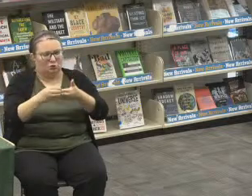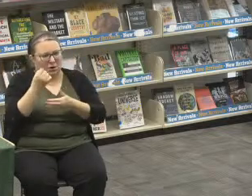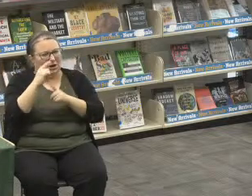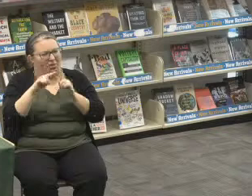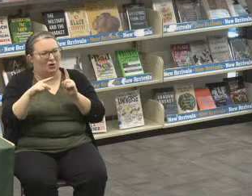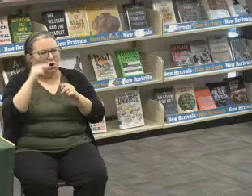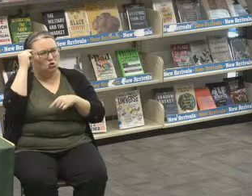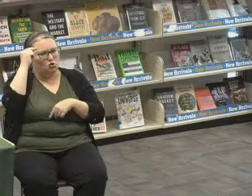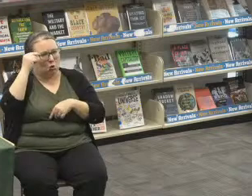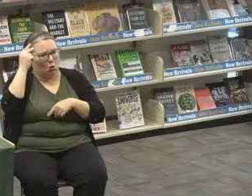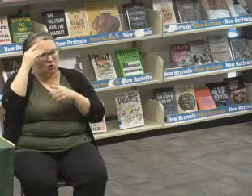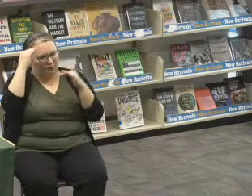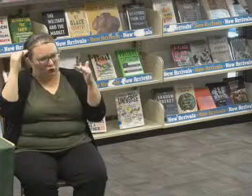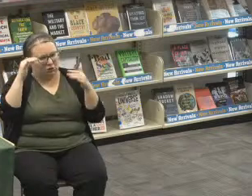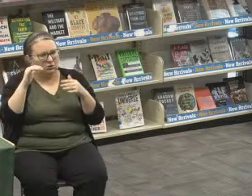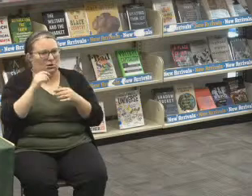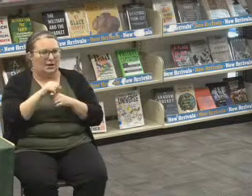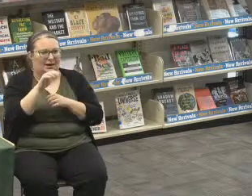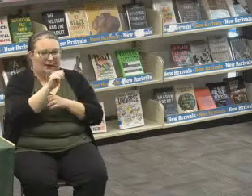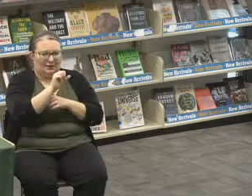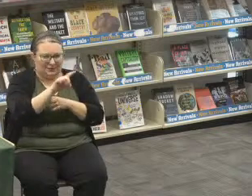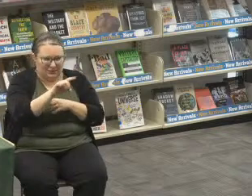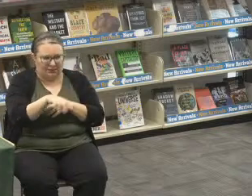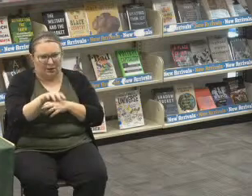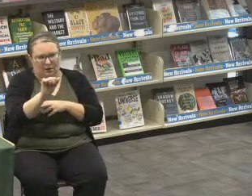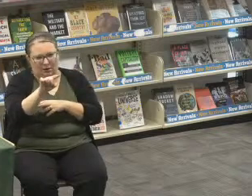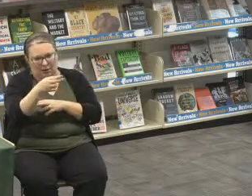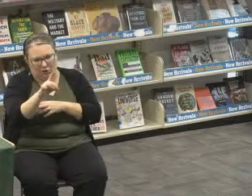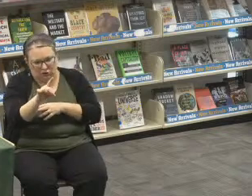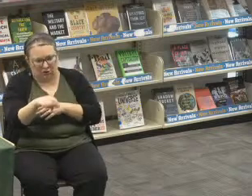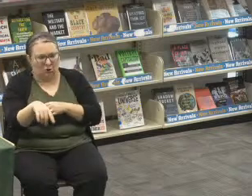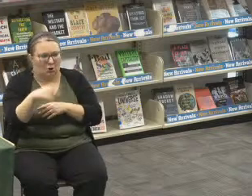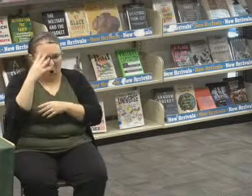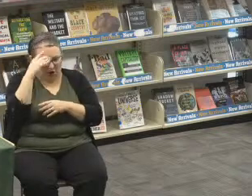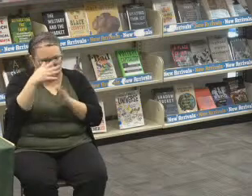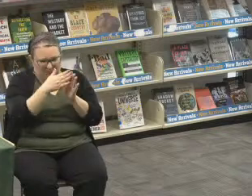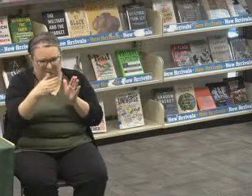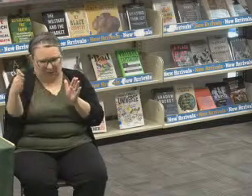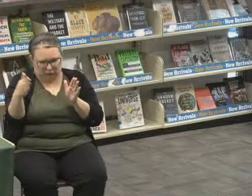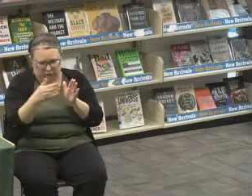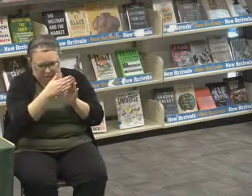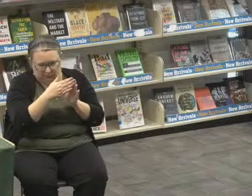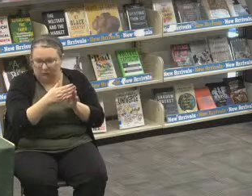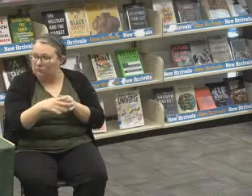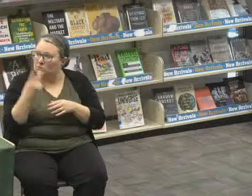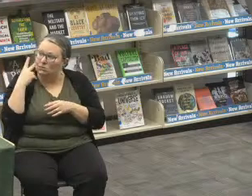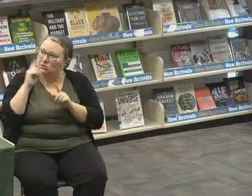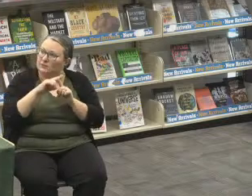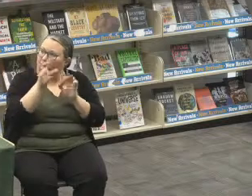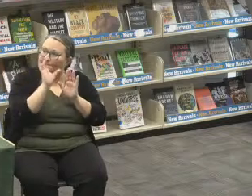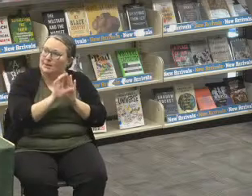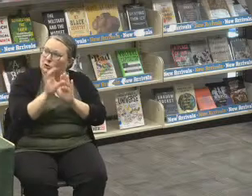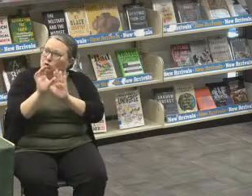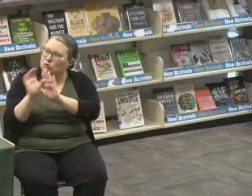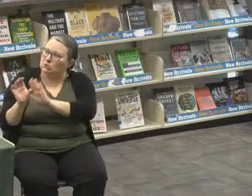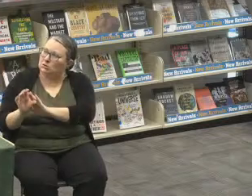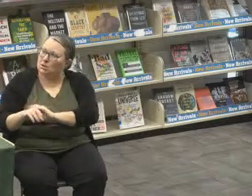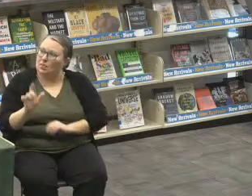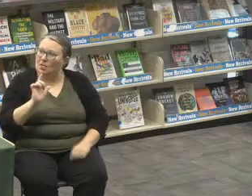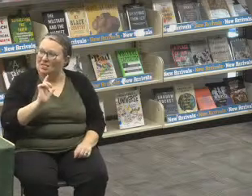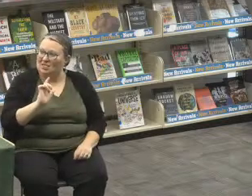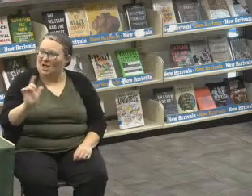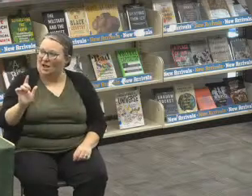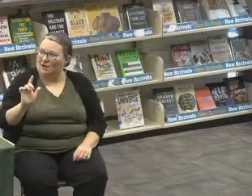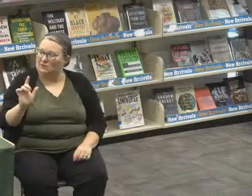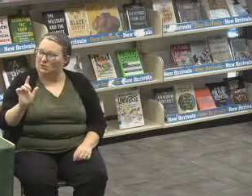like ADHD or ASD, autism spectrum. So if you look at these pictures, the one on the left,